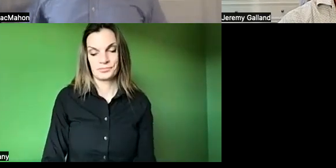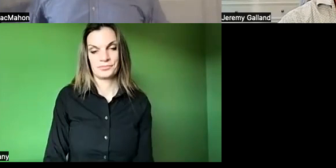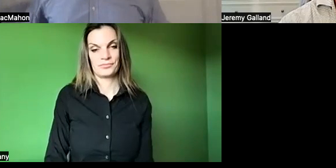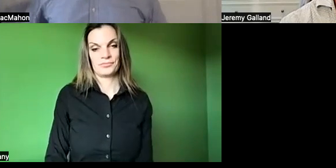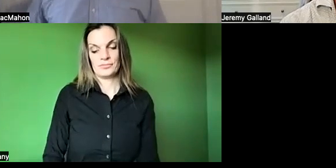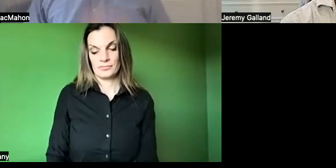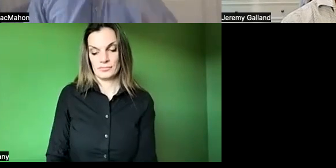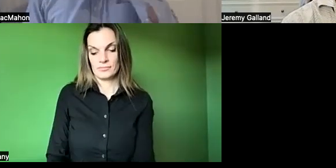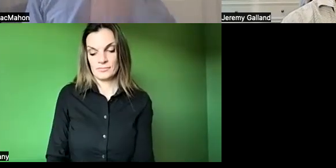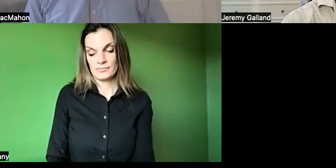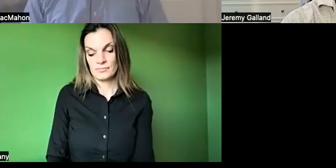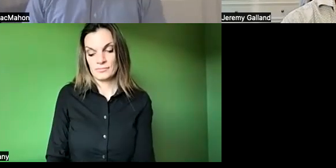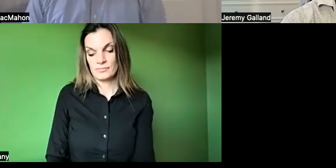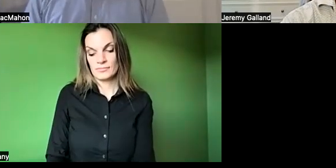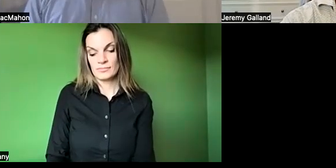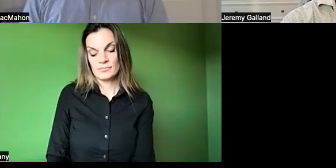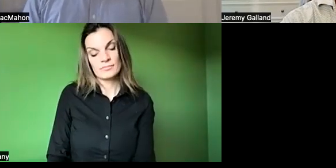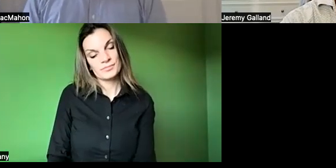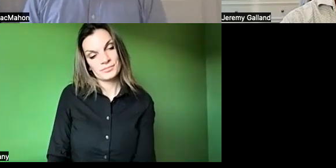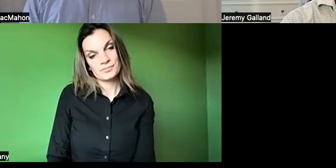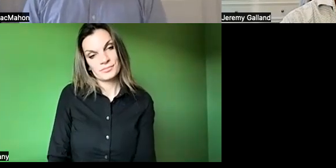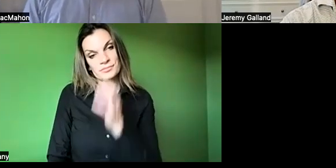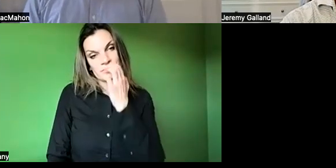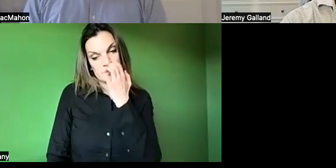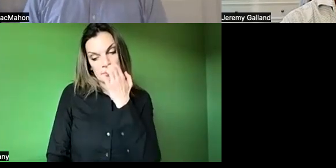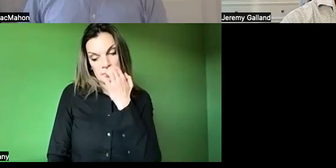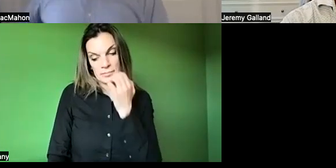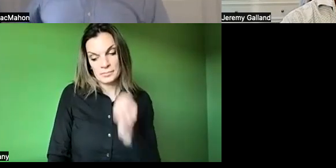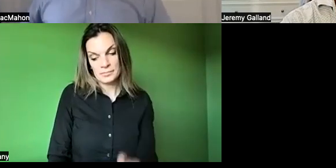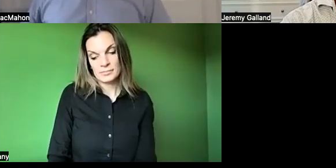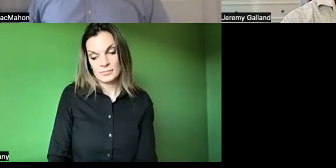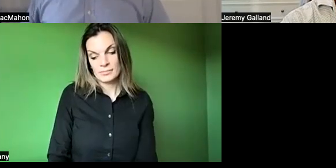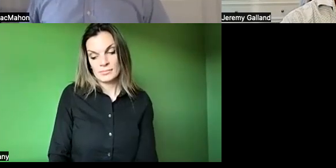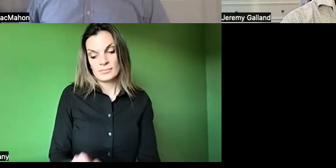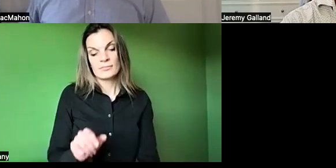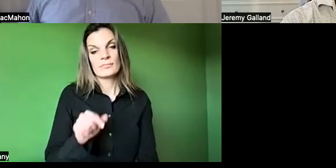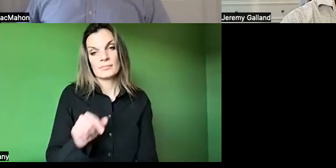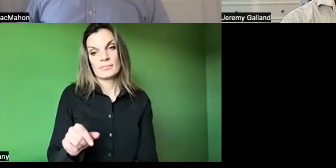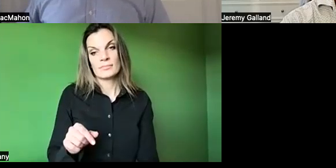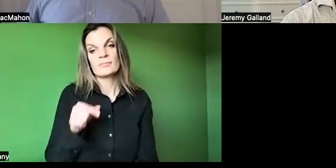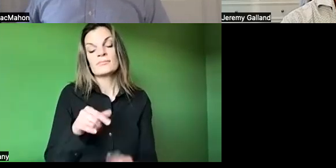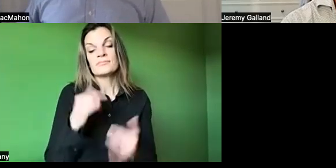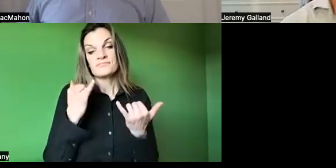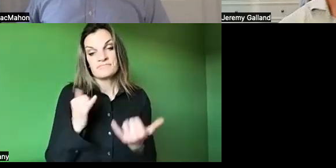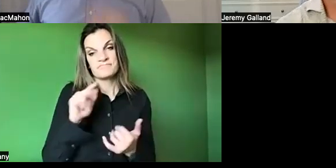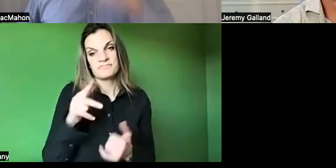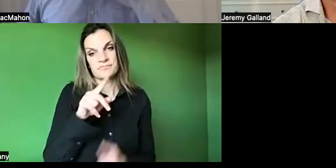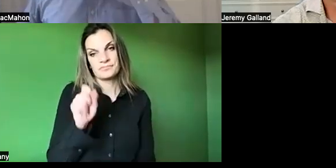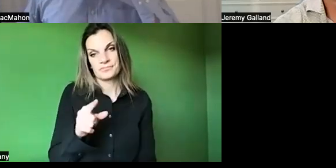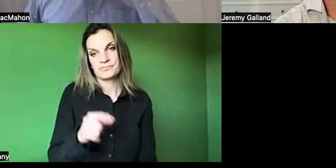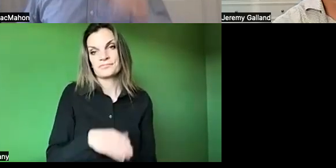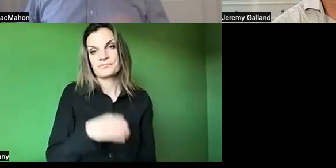Okay, so now we go to the third question, and we're going to start with you, Jeremy Galland. What are the top